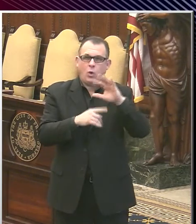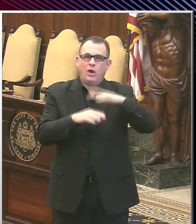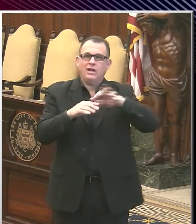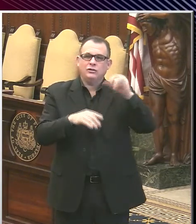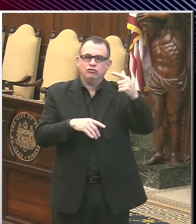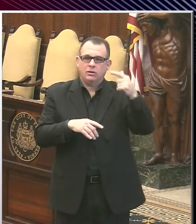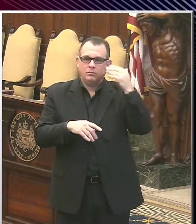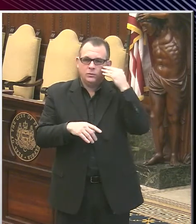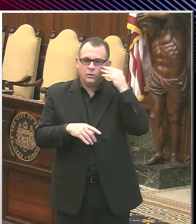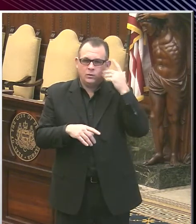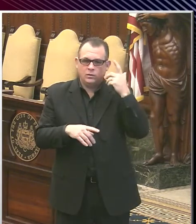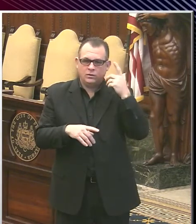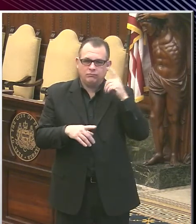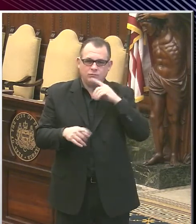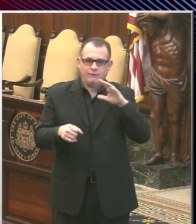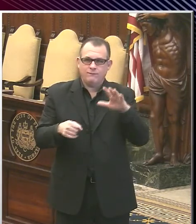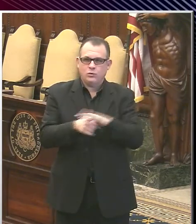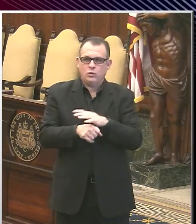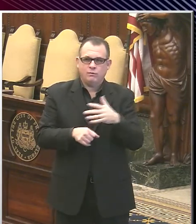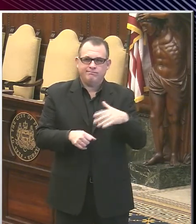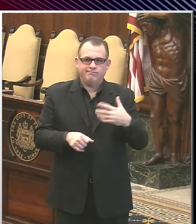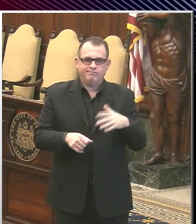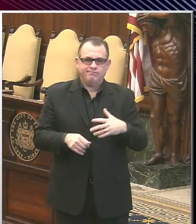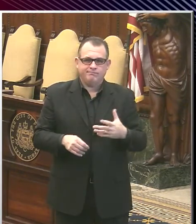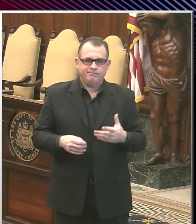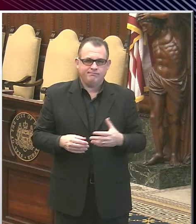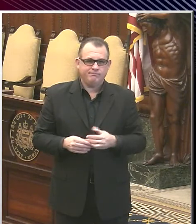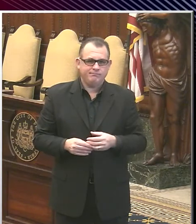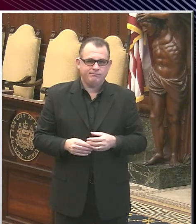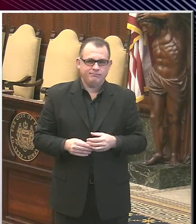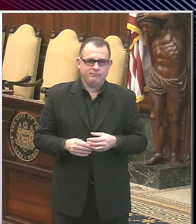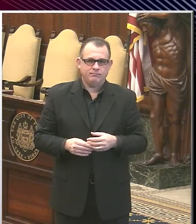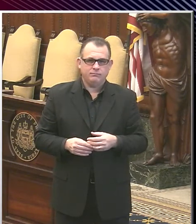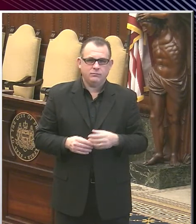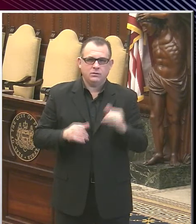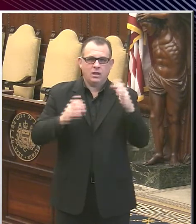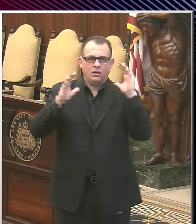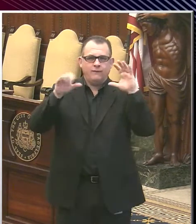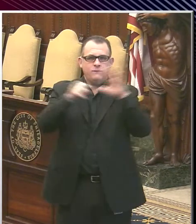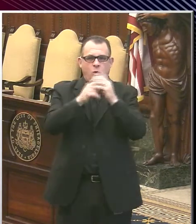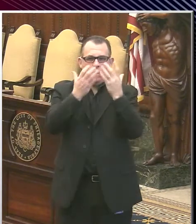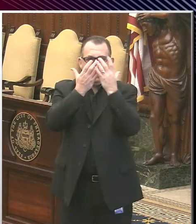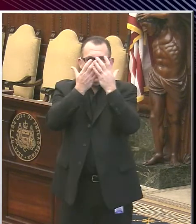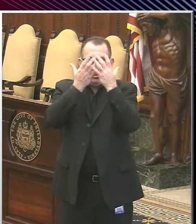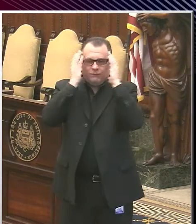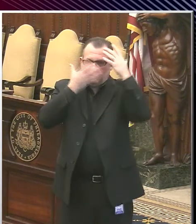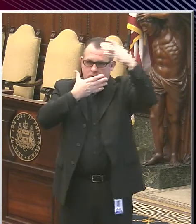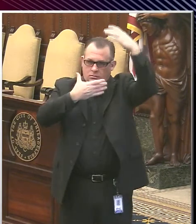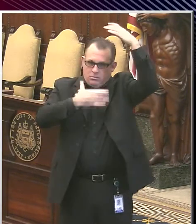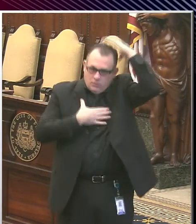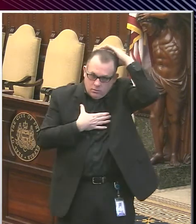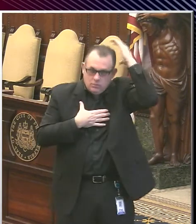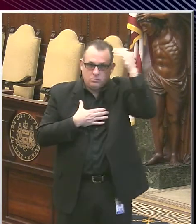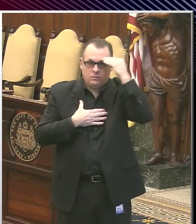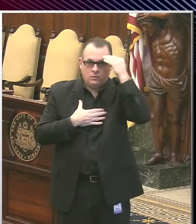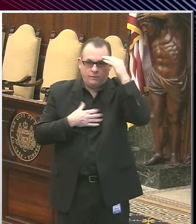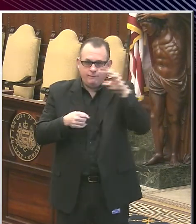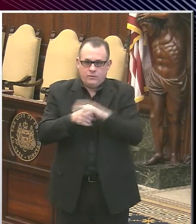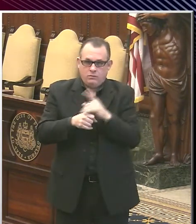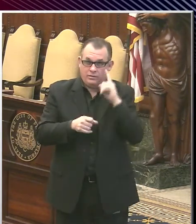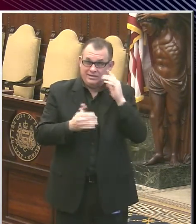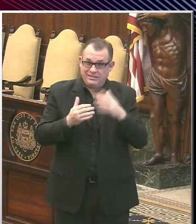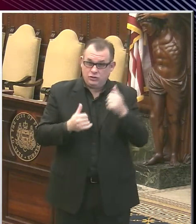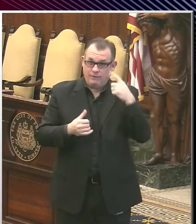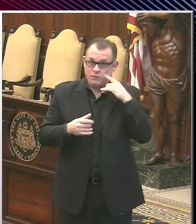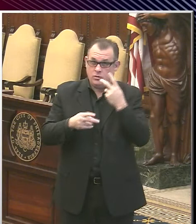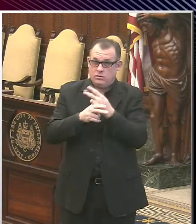right now that is actually a full cover. It actually attaches itself to the side of your face. And I would think that would be a